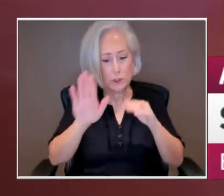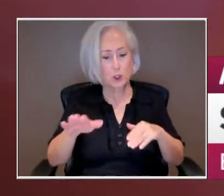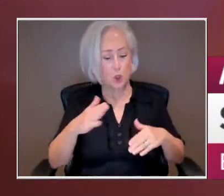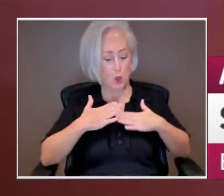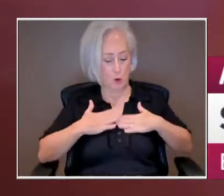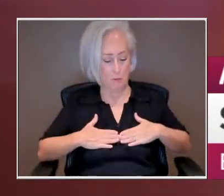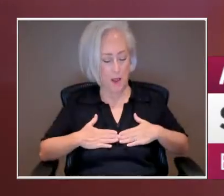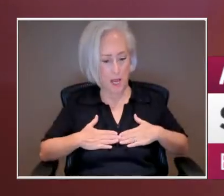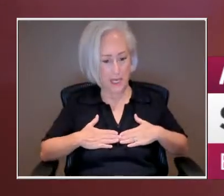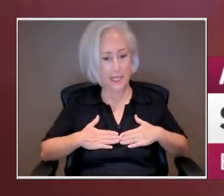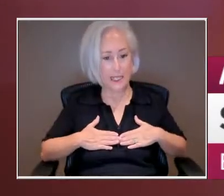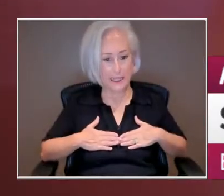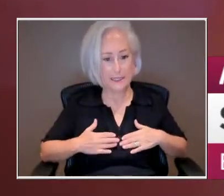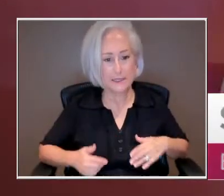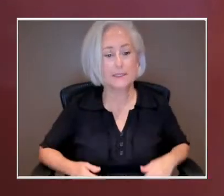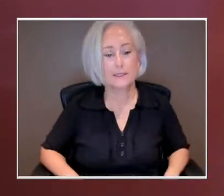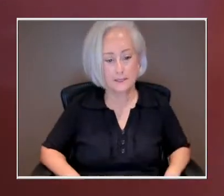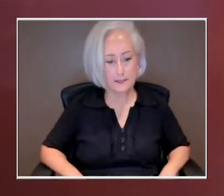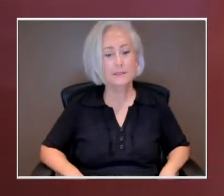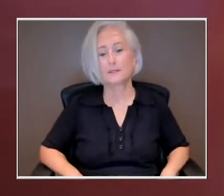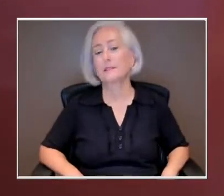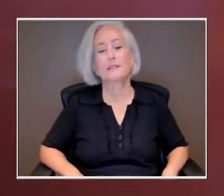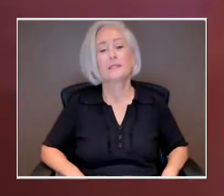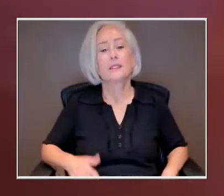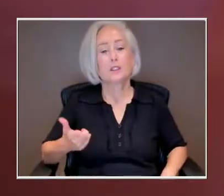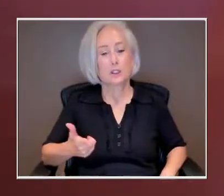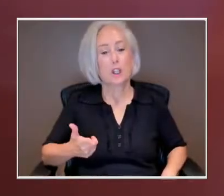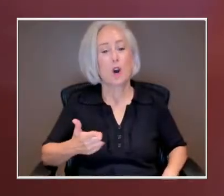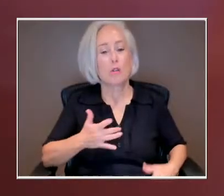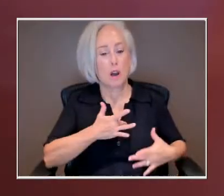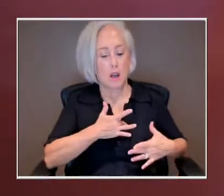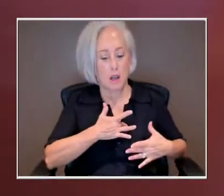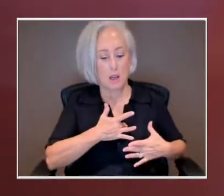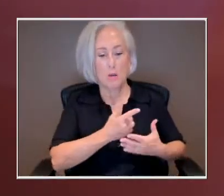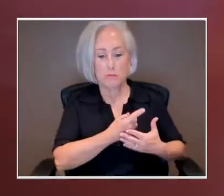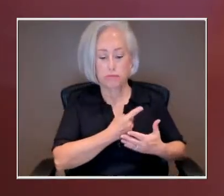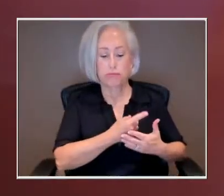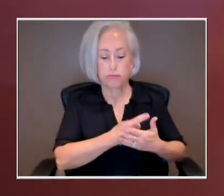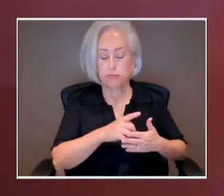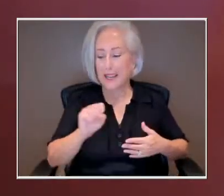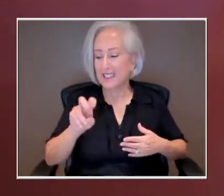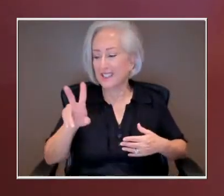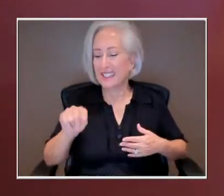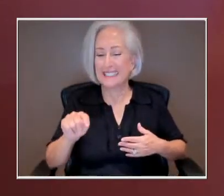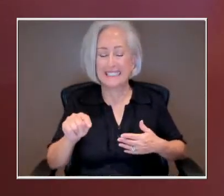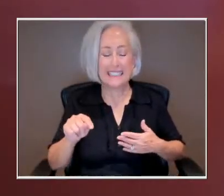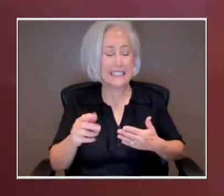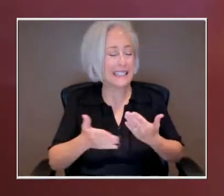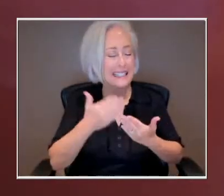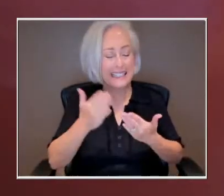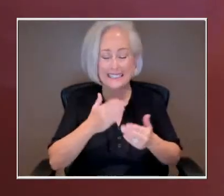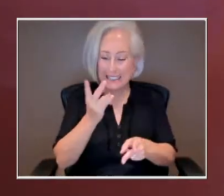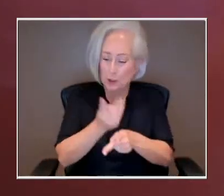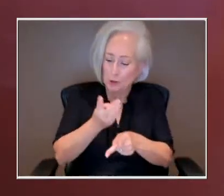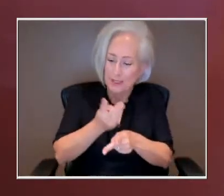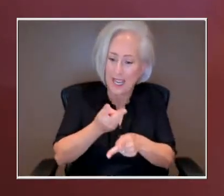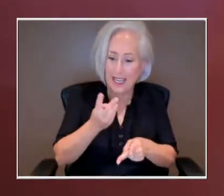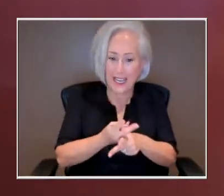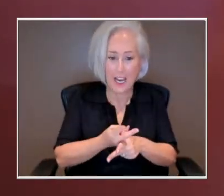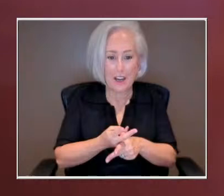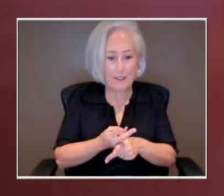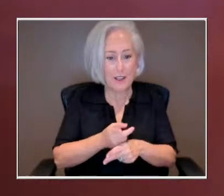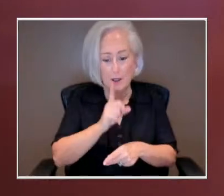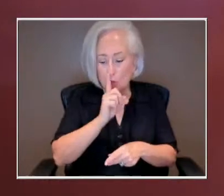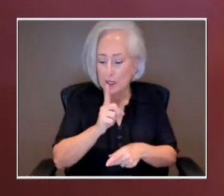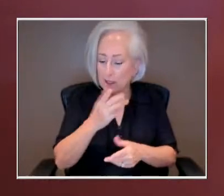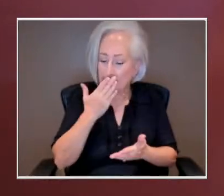supraventricular tachycardia, it's a relatively common rhythm that we can take care of very easily. You know, in the last 30 years, we've made great progress. We're able to do this in a safe and effective manner